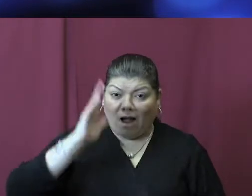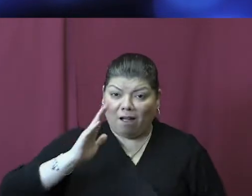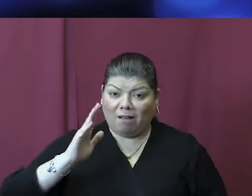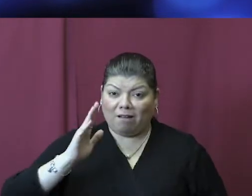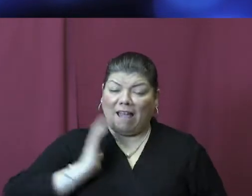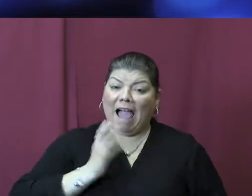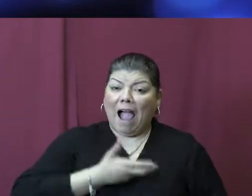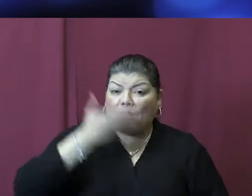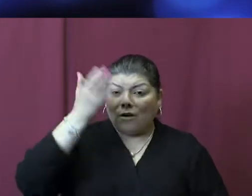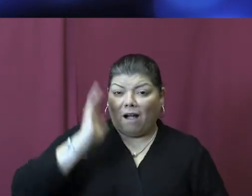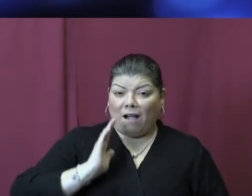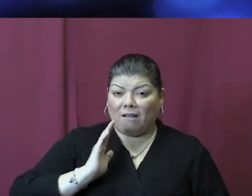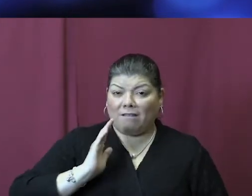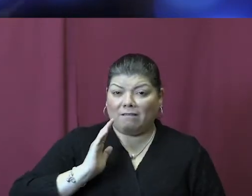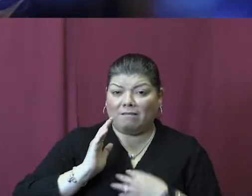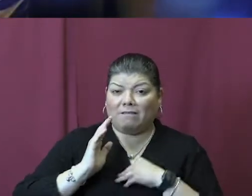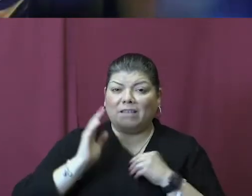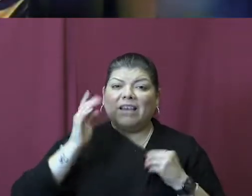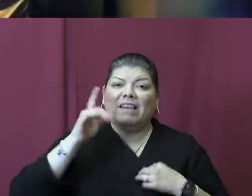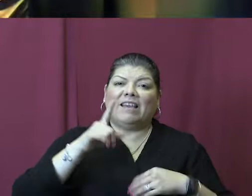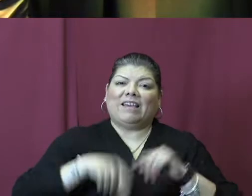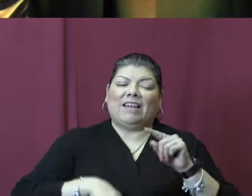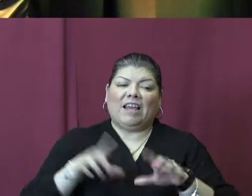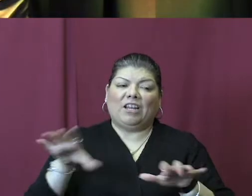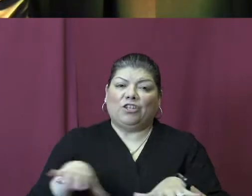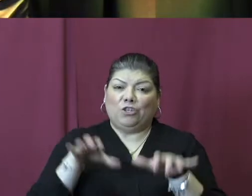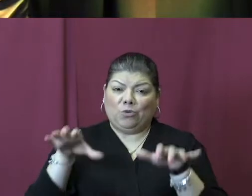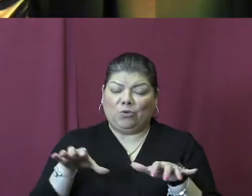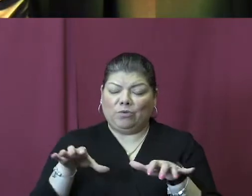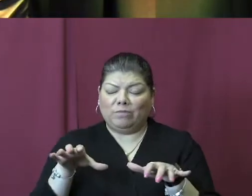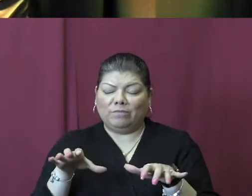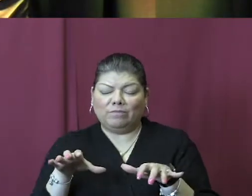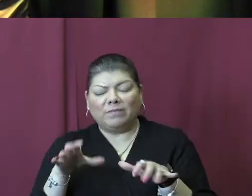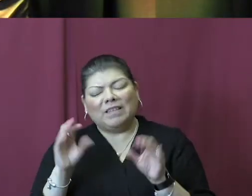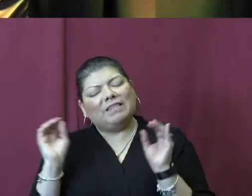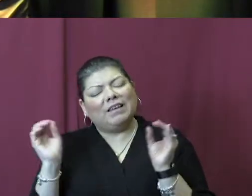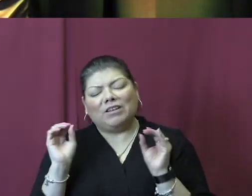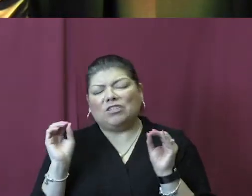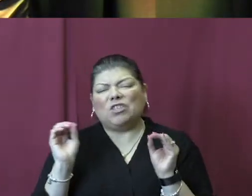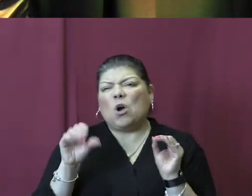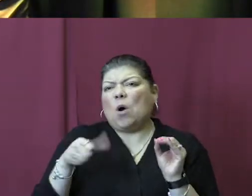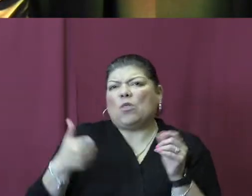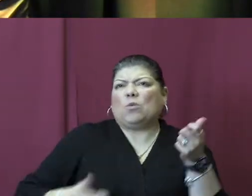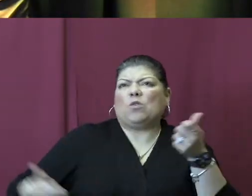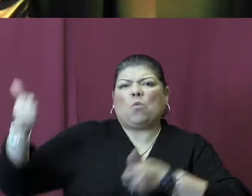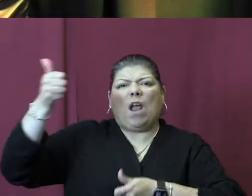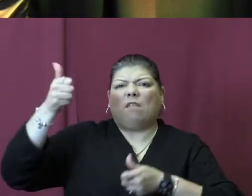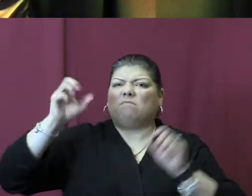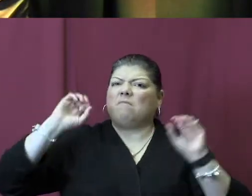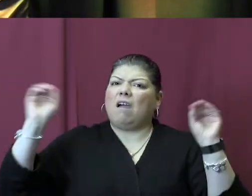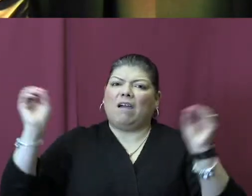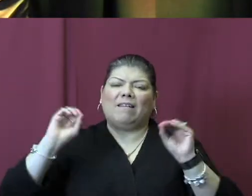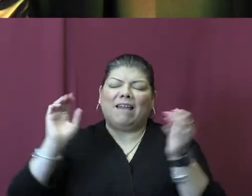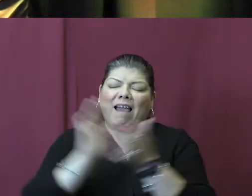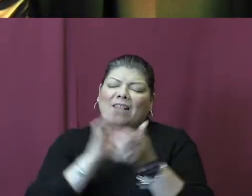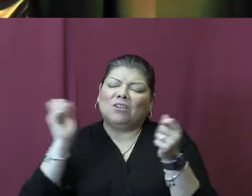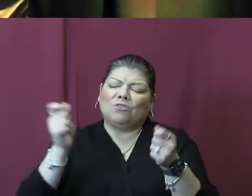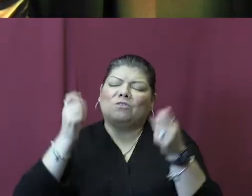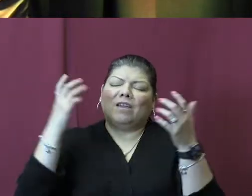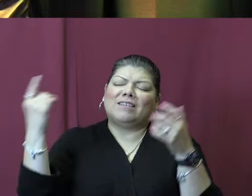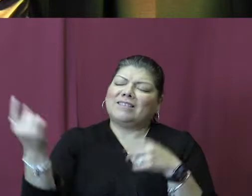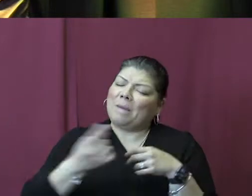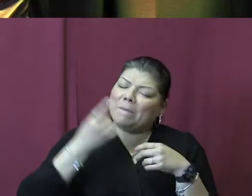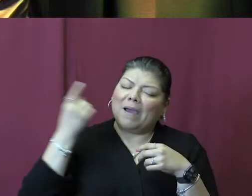our God cannot do. There is nobody greater. Hallelujah,